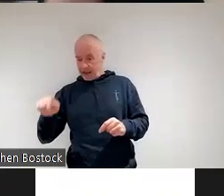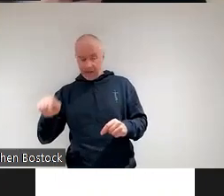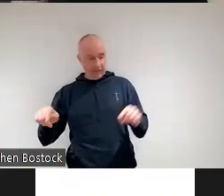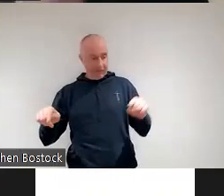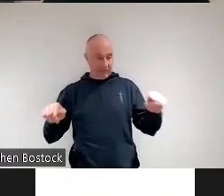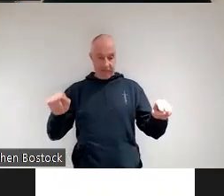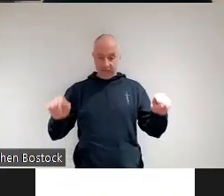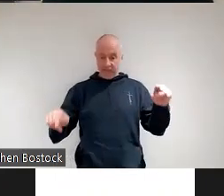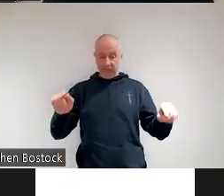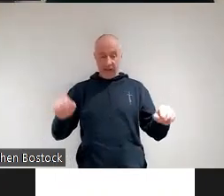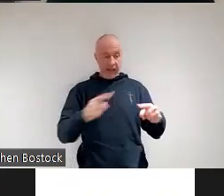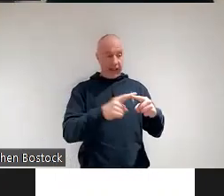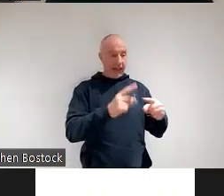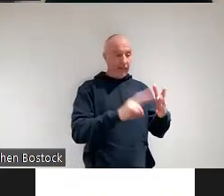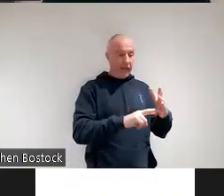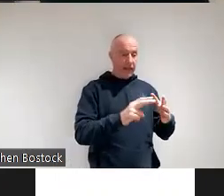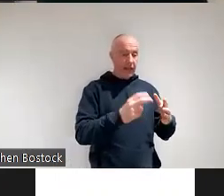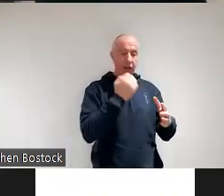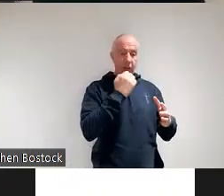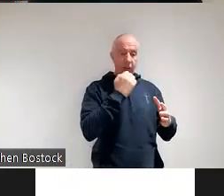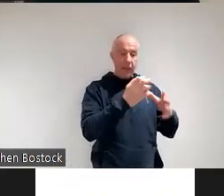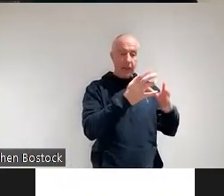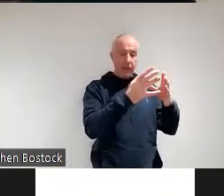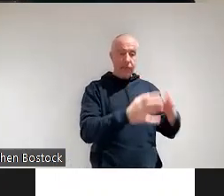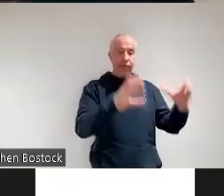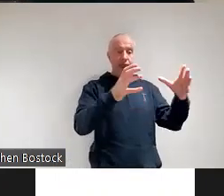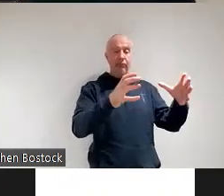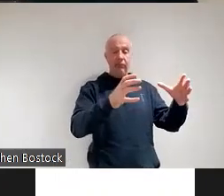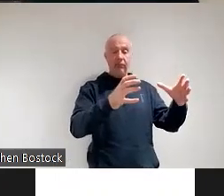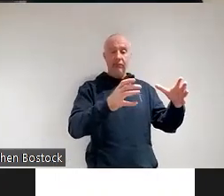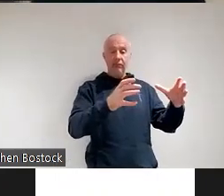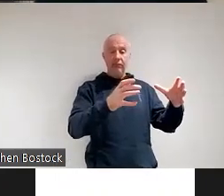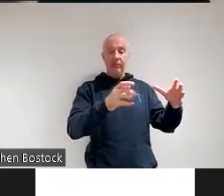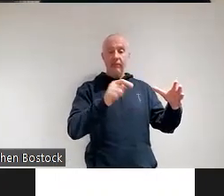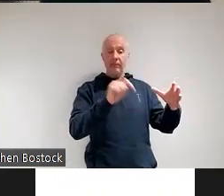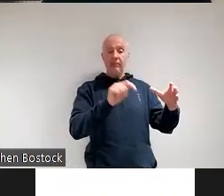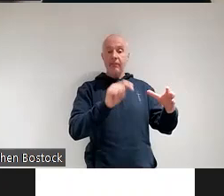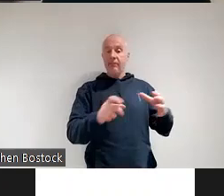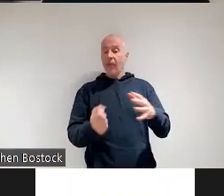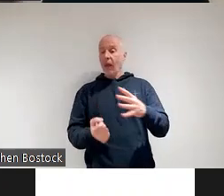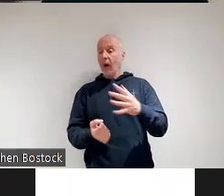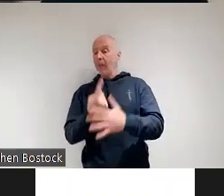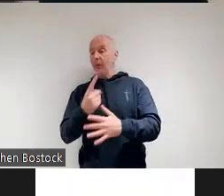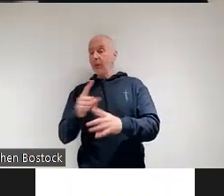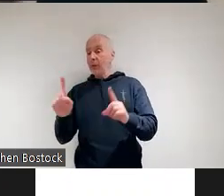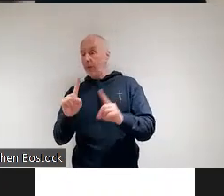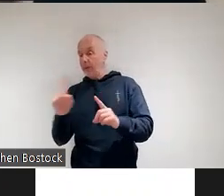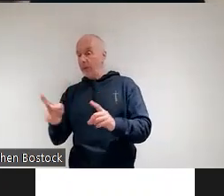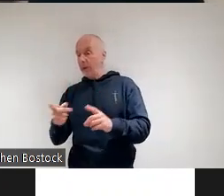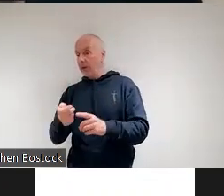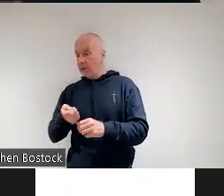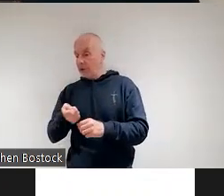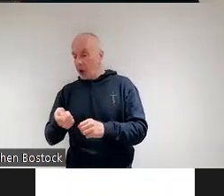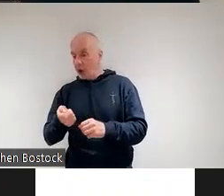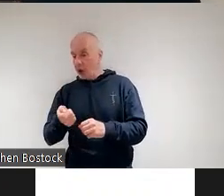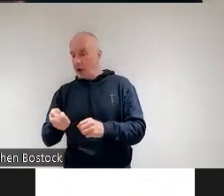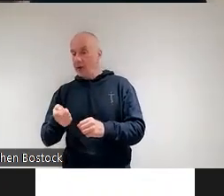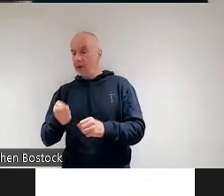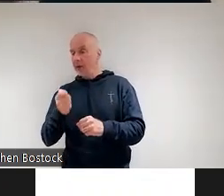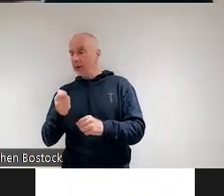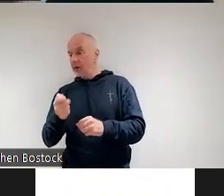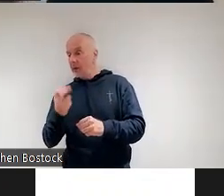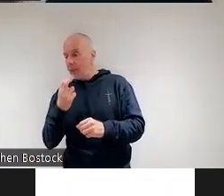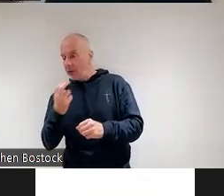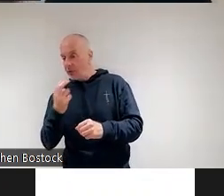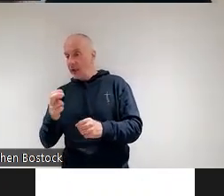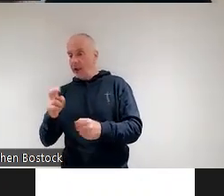EV number is going up really quickly, then that is where the opportunity has been created for all the companies to jump into this industry to try to